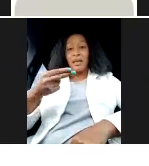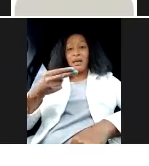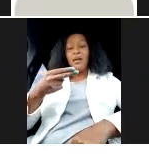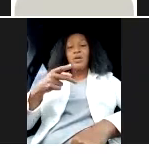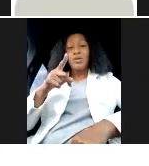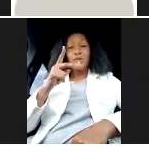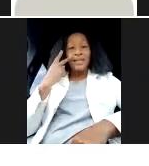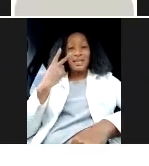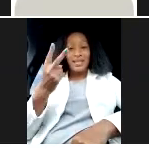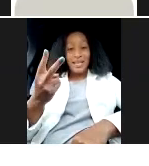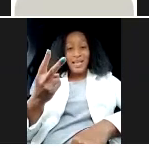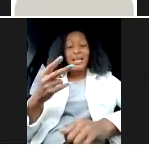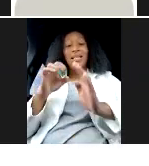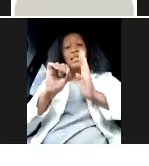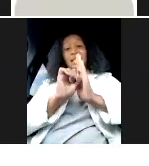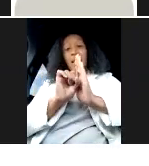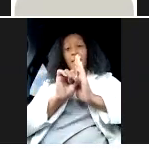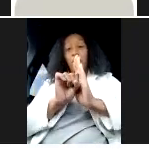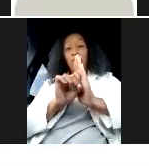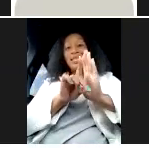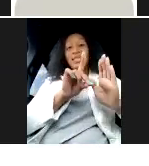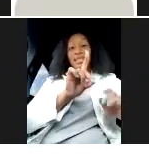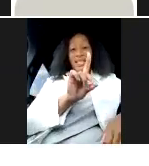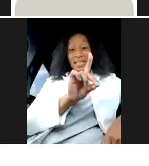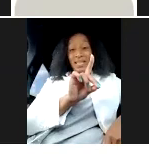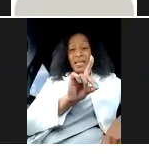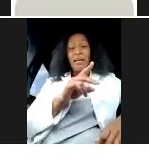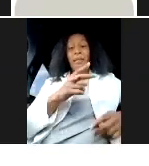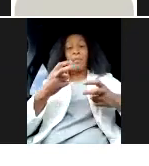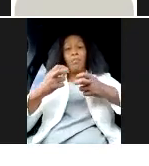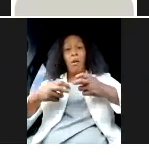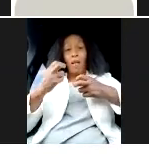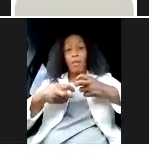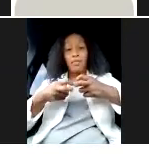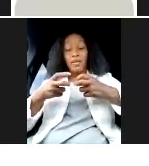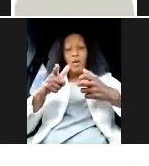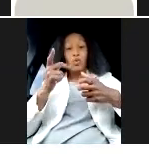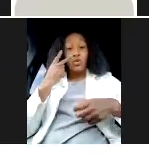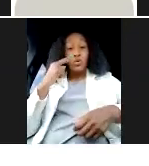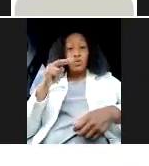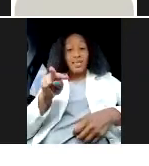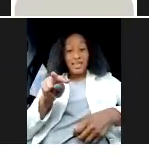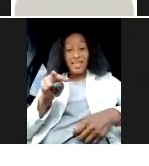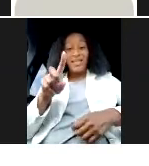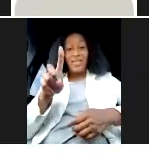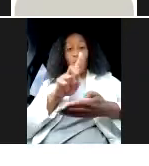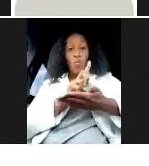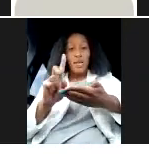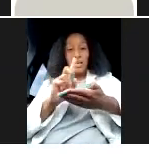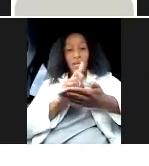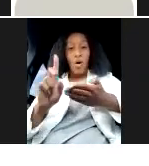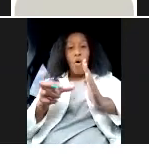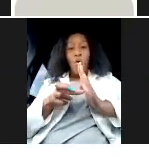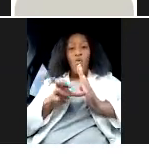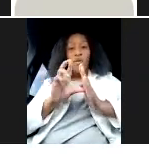And I did that on purpose because I wanted, right from the weekly overviews, I wanted you to click back to this and see all of the